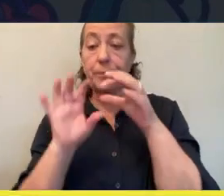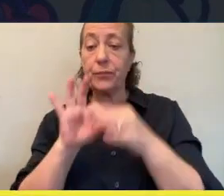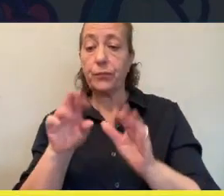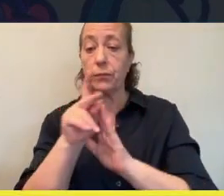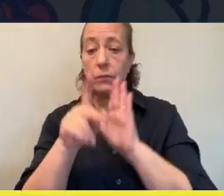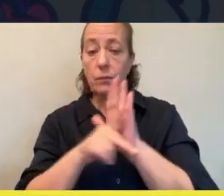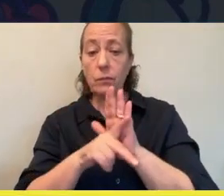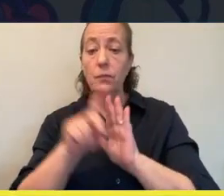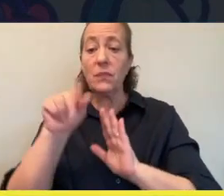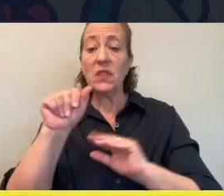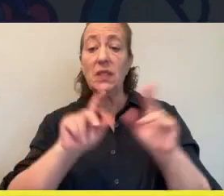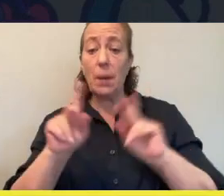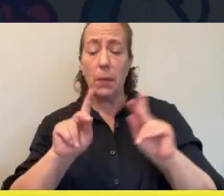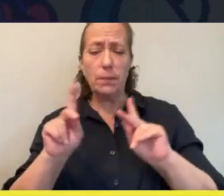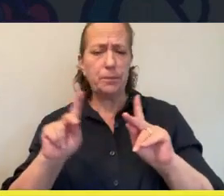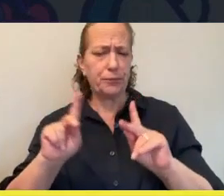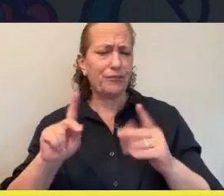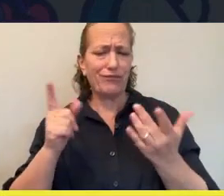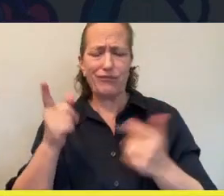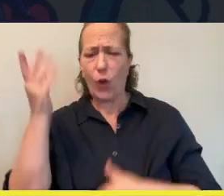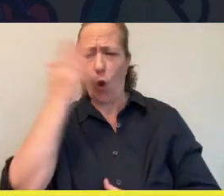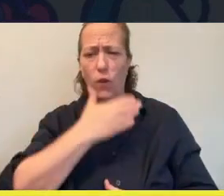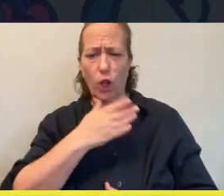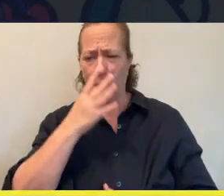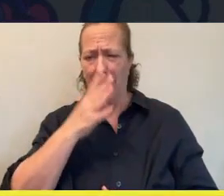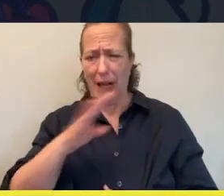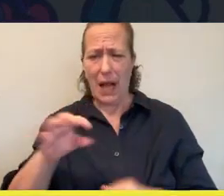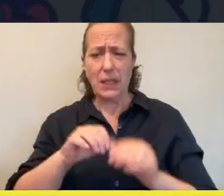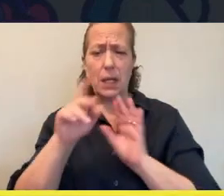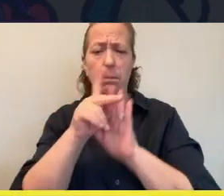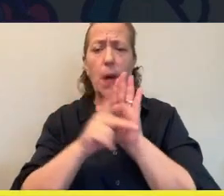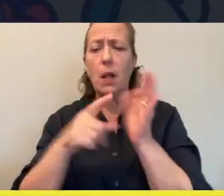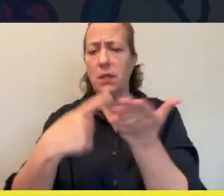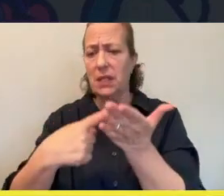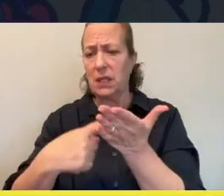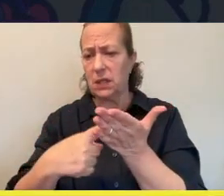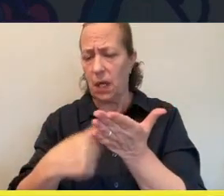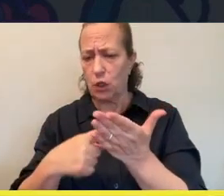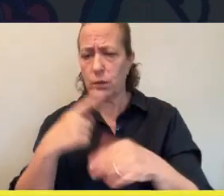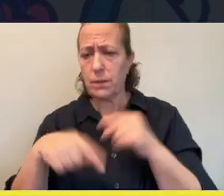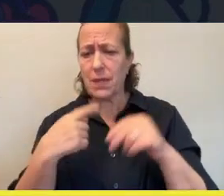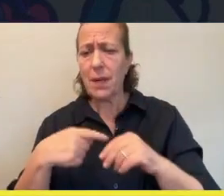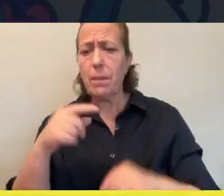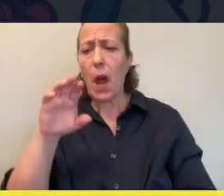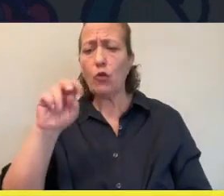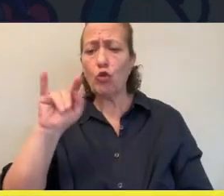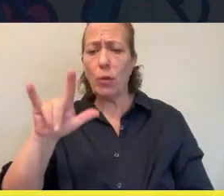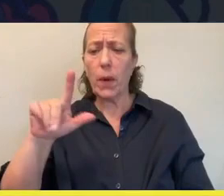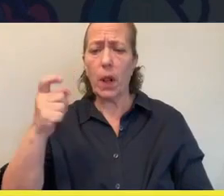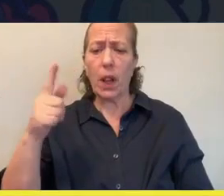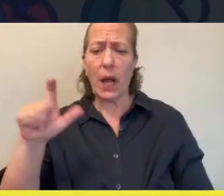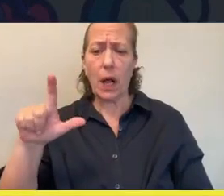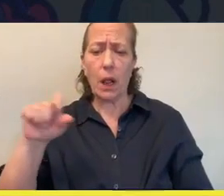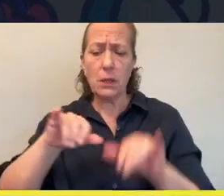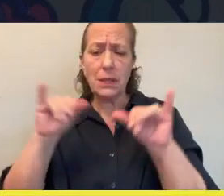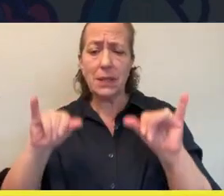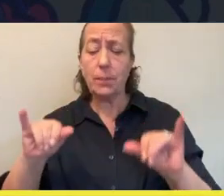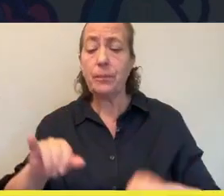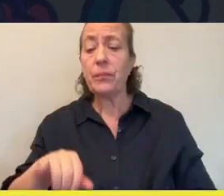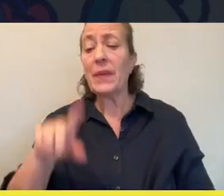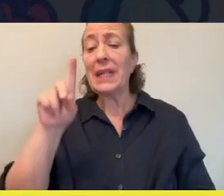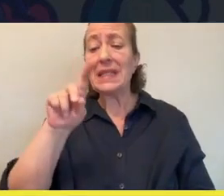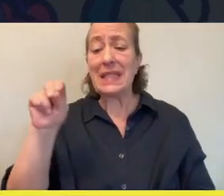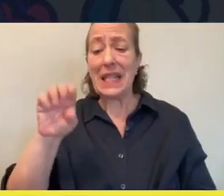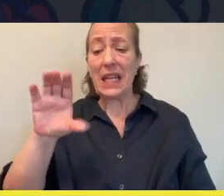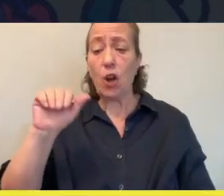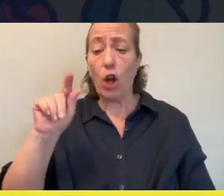people have been largely overlooked and neglected in policy discussions and debates about the criminal legal system. While decarceration is the ultimate